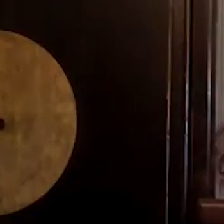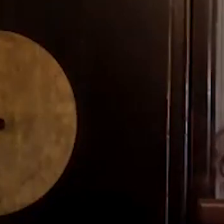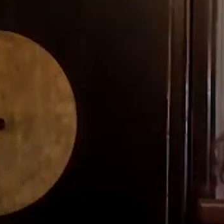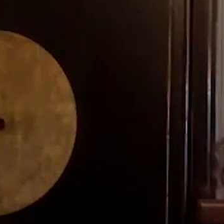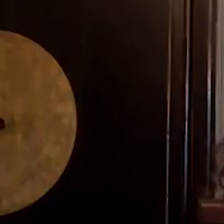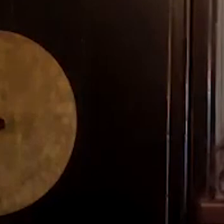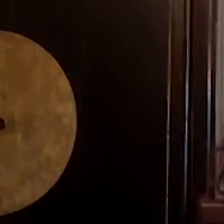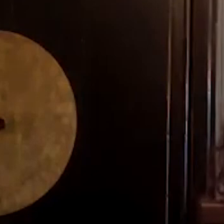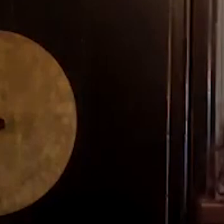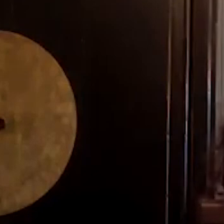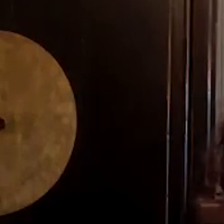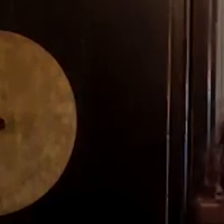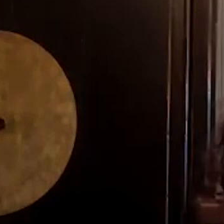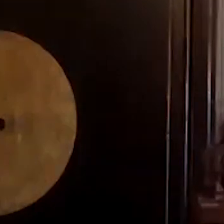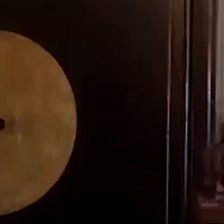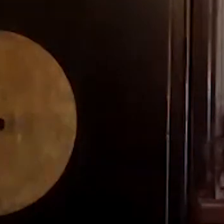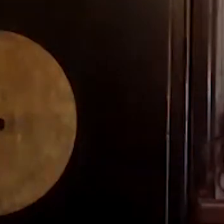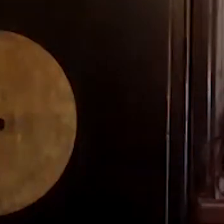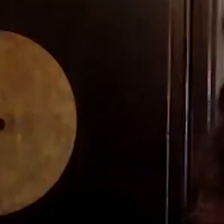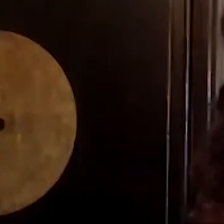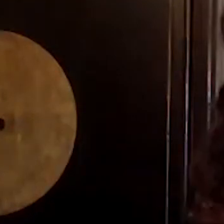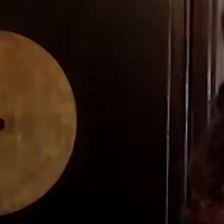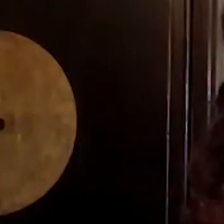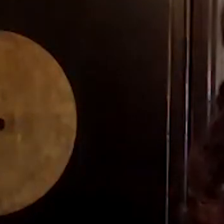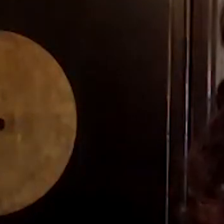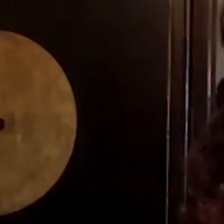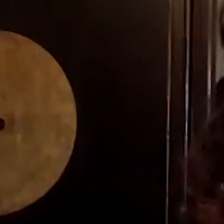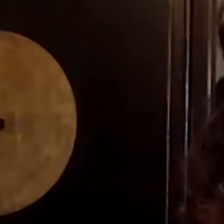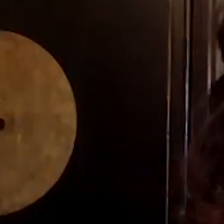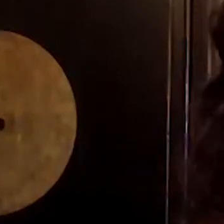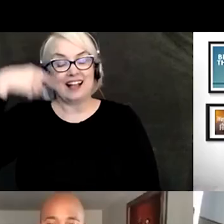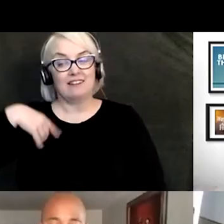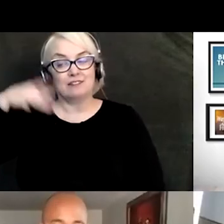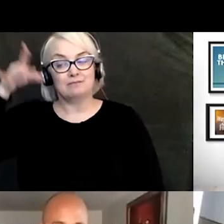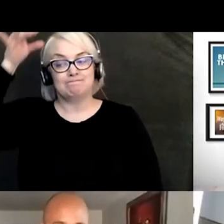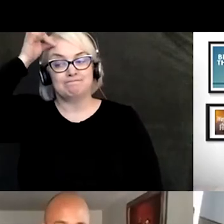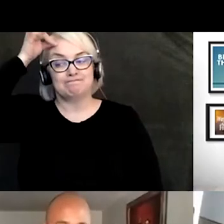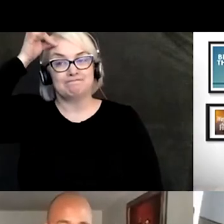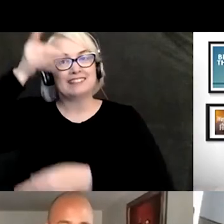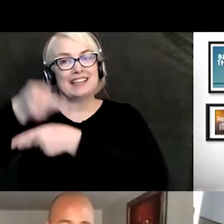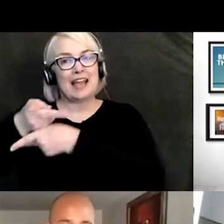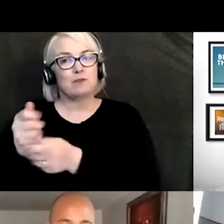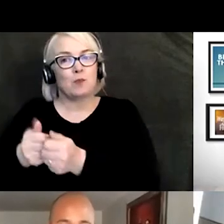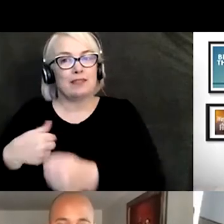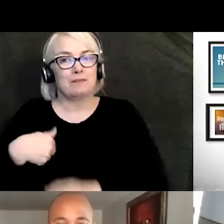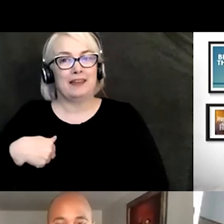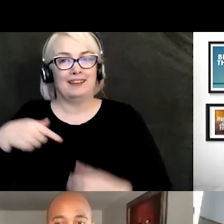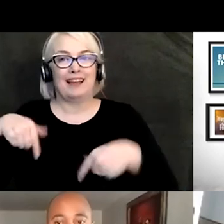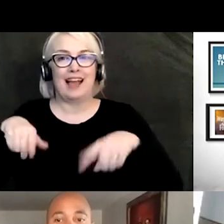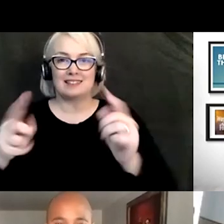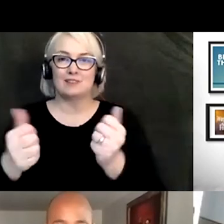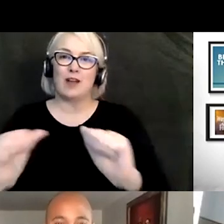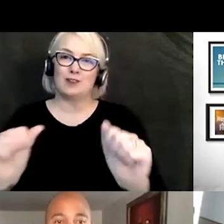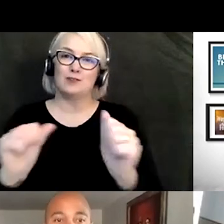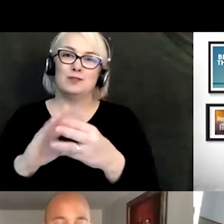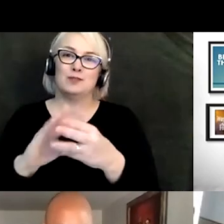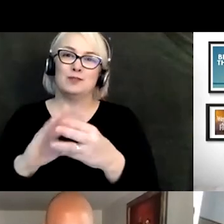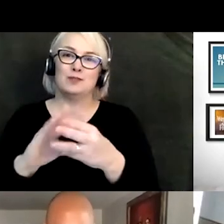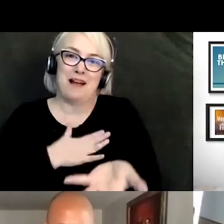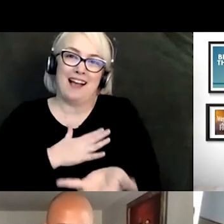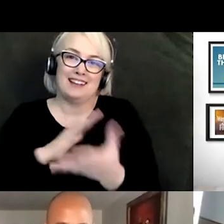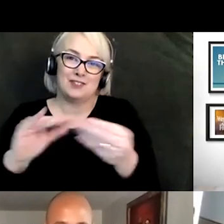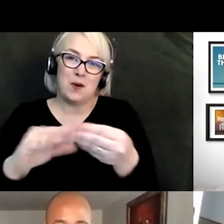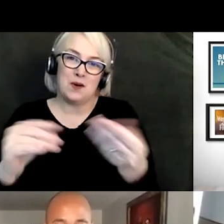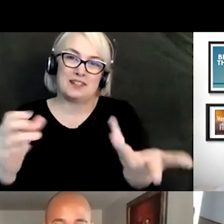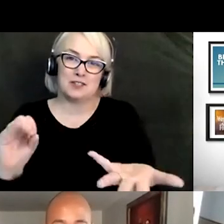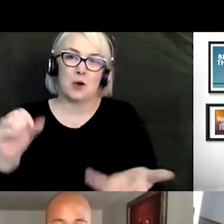have kept with me as I try to tell my stories. So go, go more girls. All right.